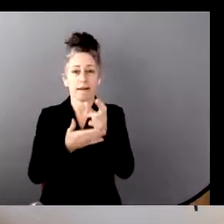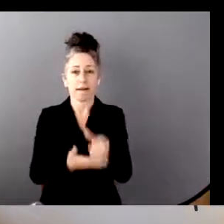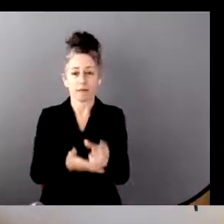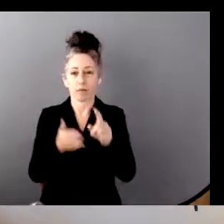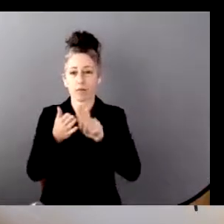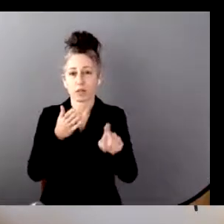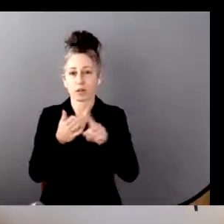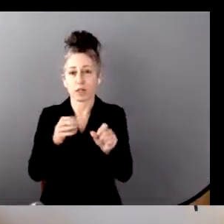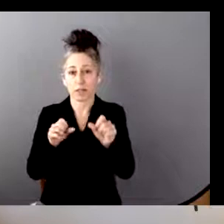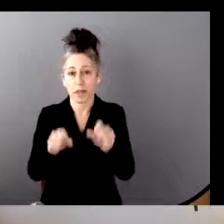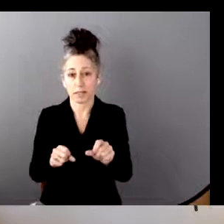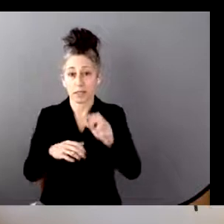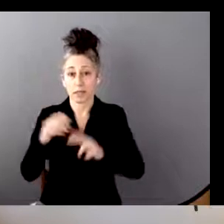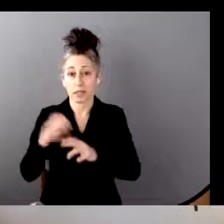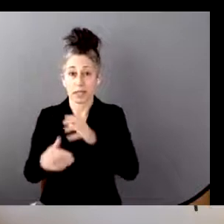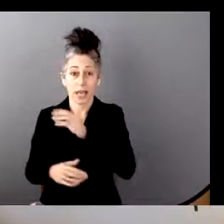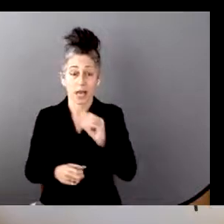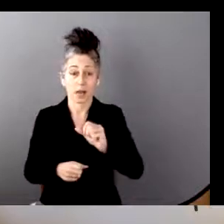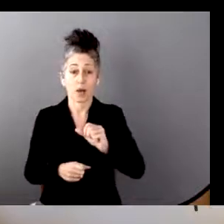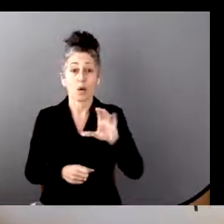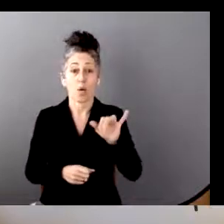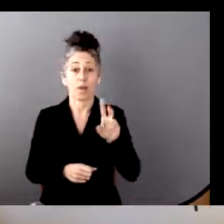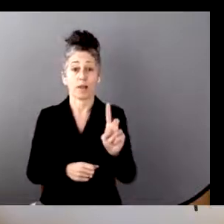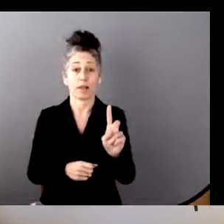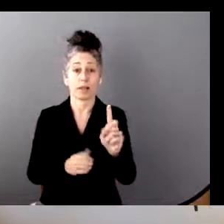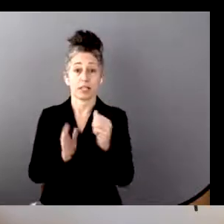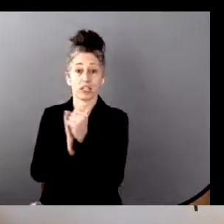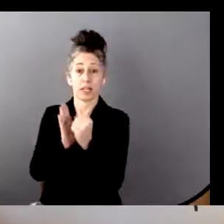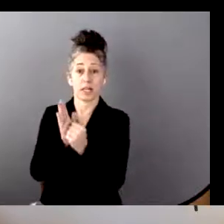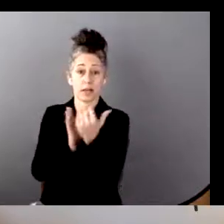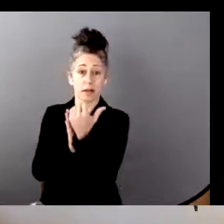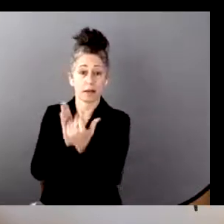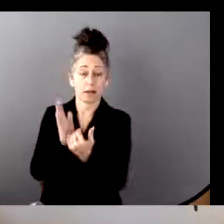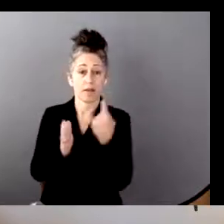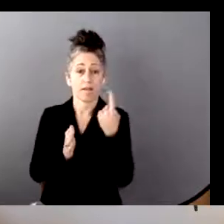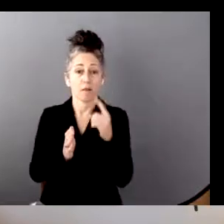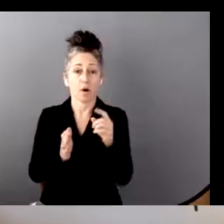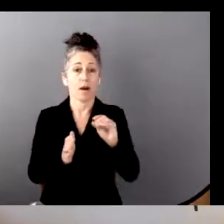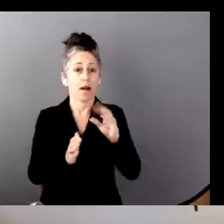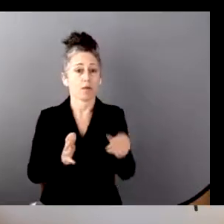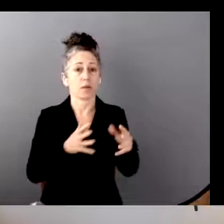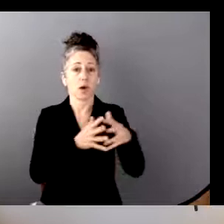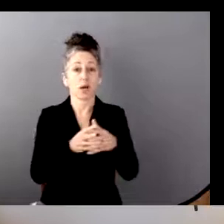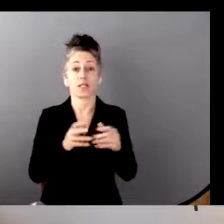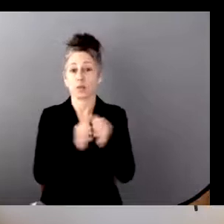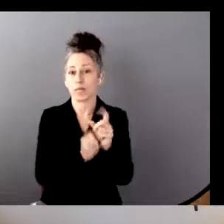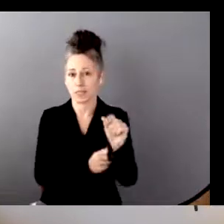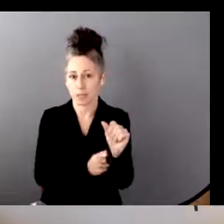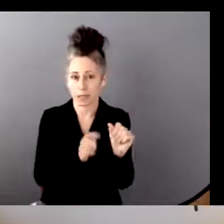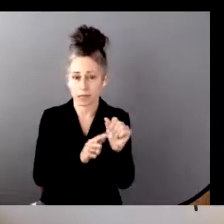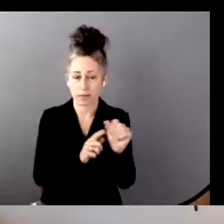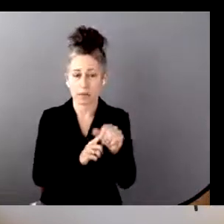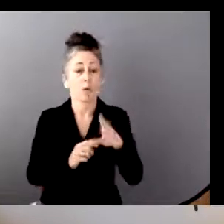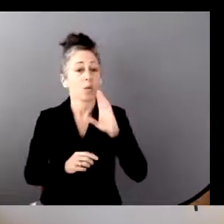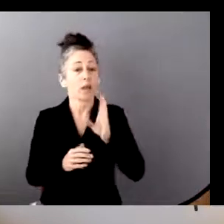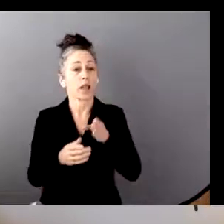capacity building and COVID-19 agenda among African Americans with disabilities. And they'll be guiding us through